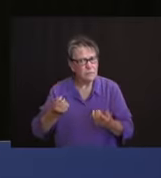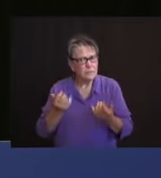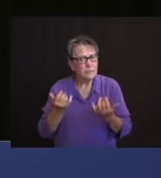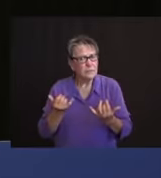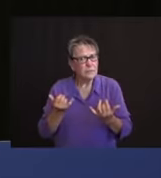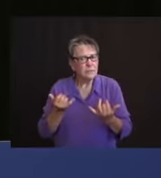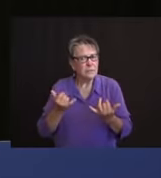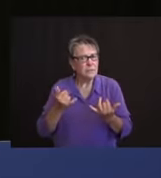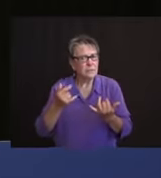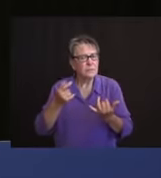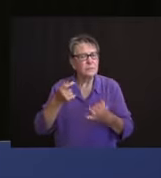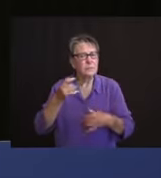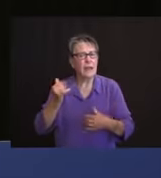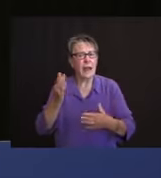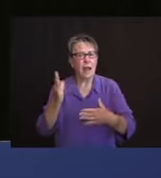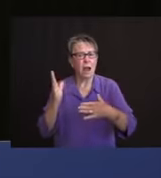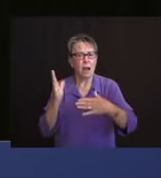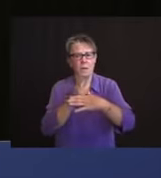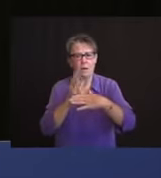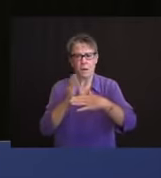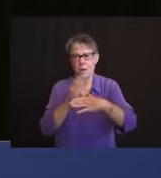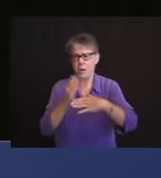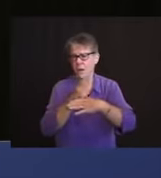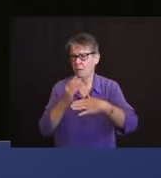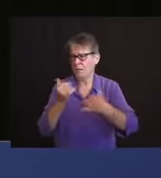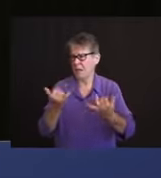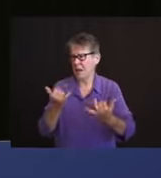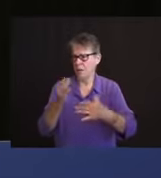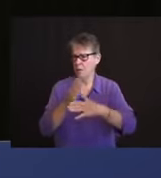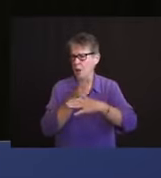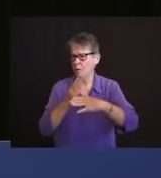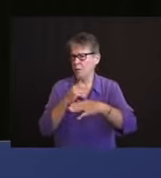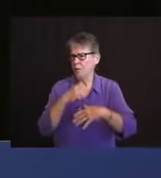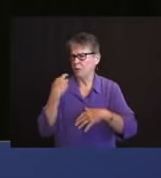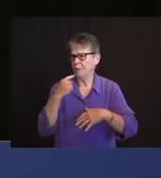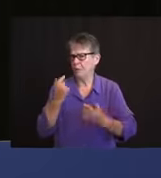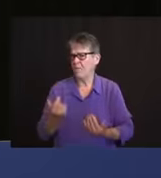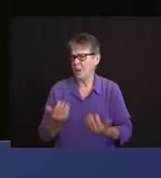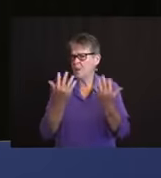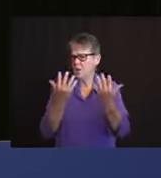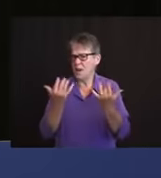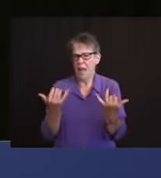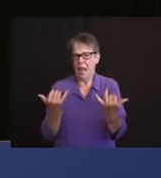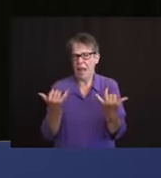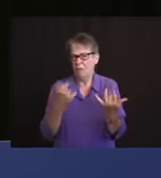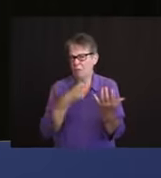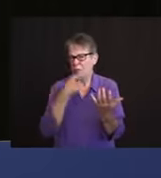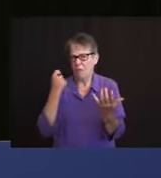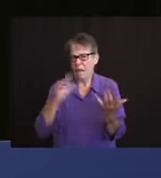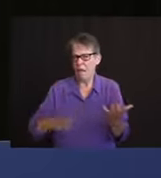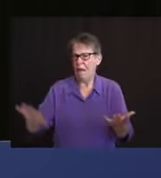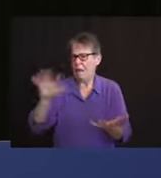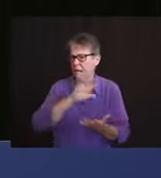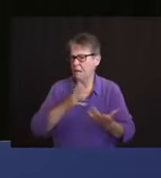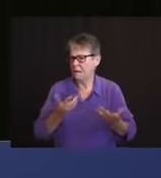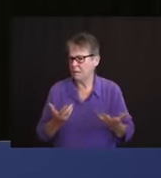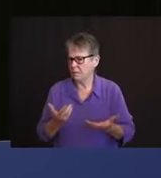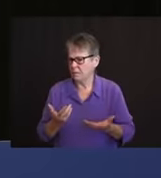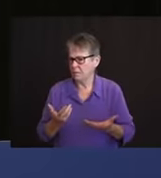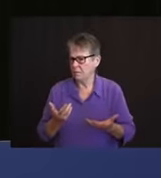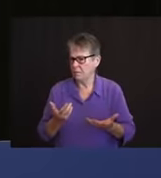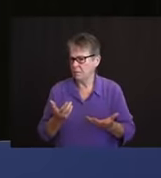to save our forest fire service from that. They've responded to over 700 fires already. It is obviously dry and